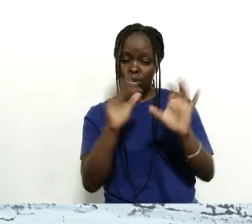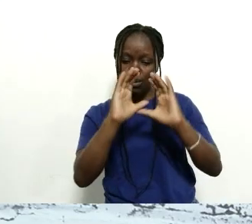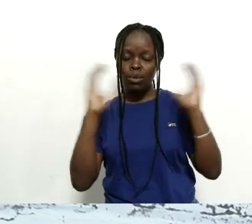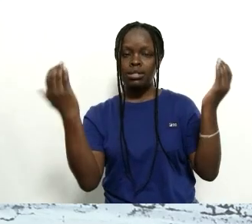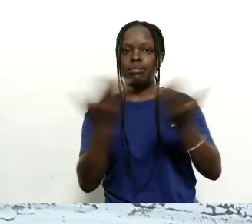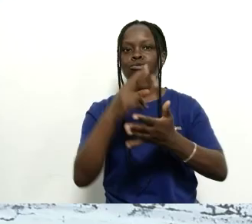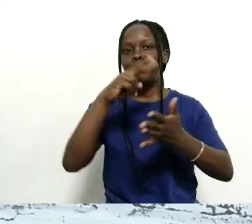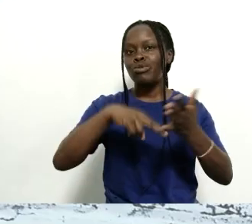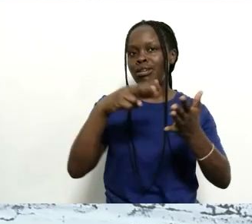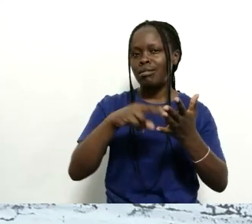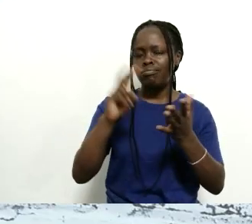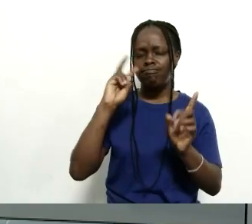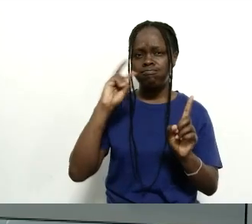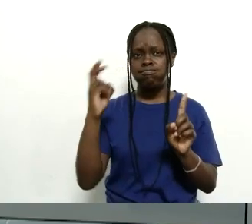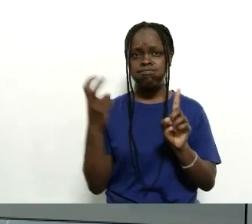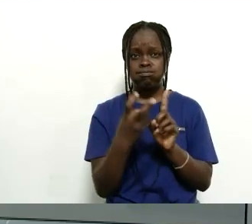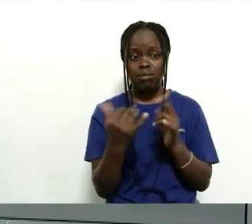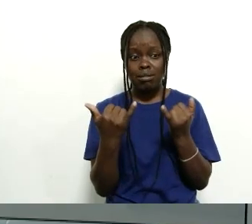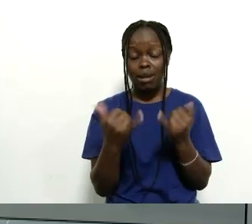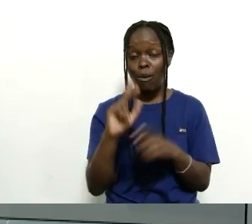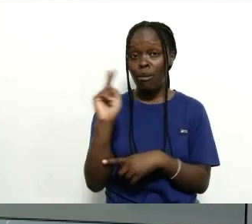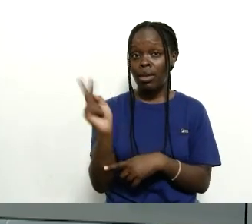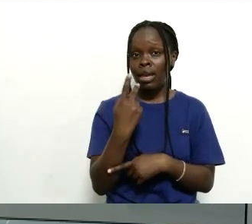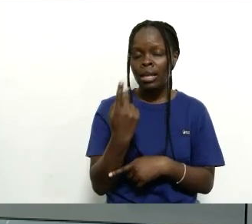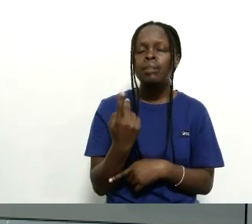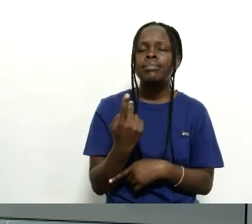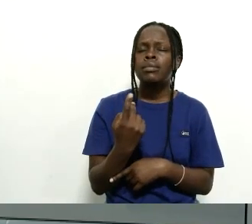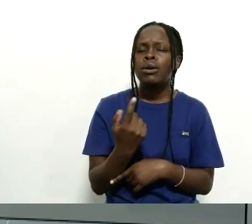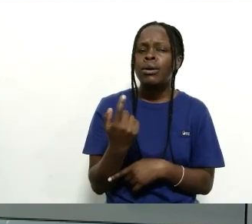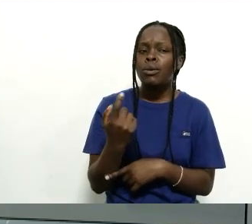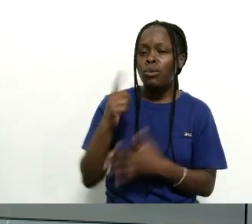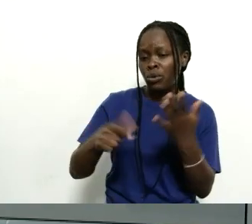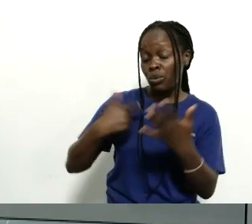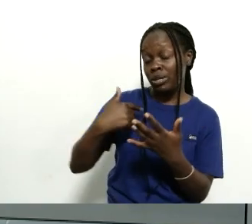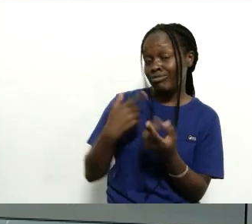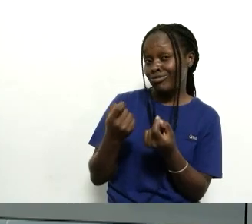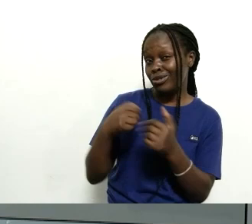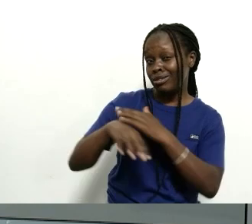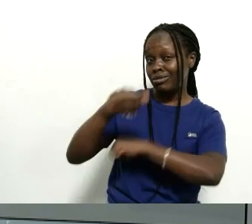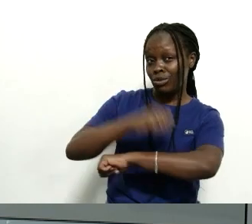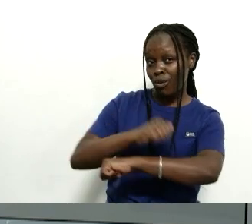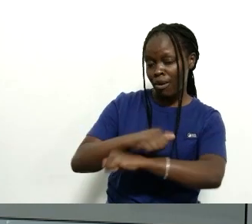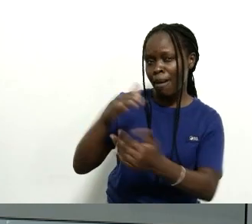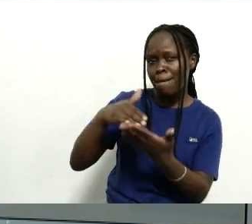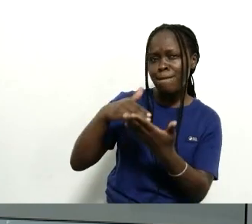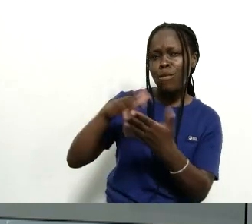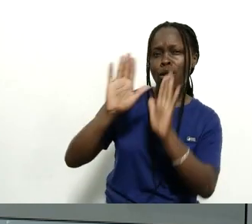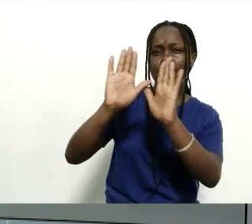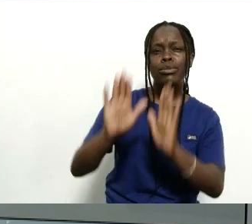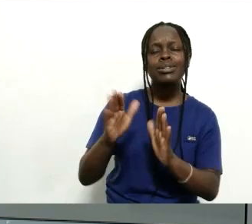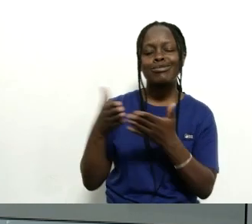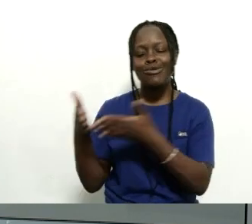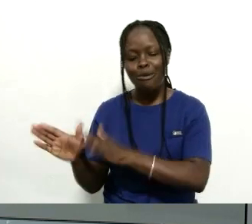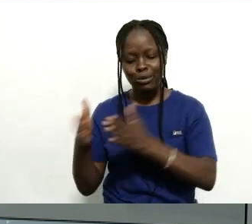that you're seeing from the Worldreader perspective on the ground in Kenya in terms of what we're doing in schools. And more importantly,